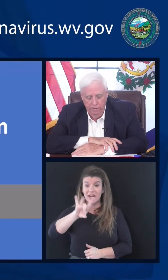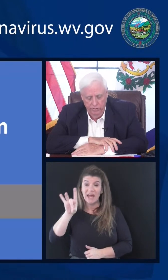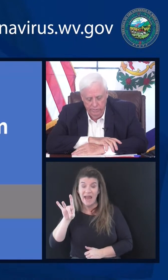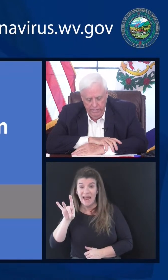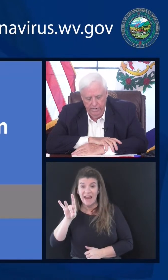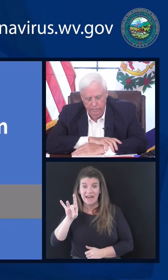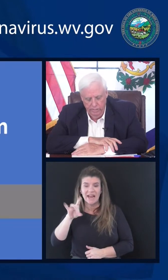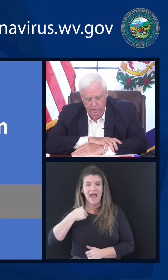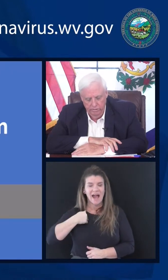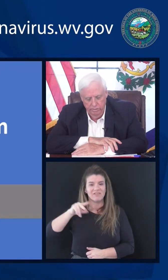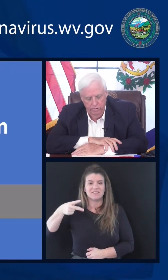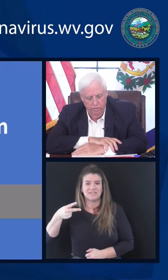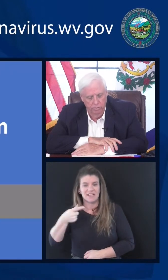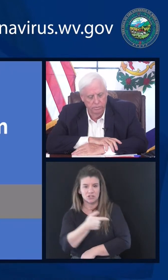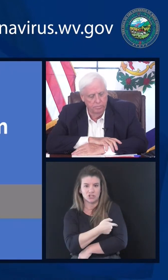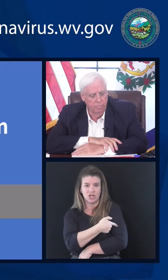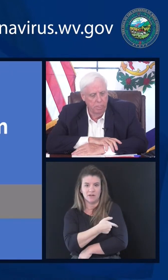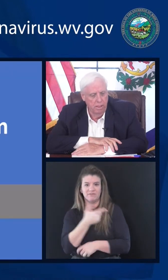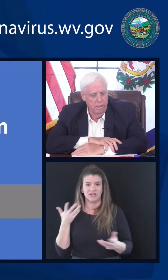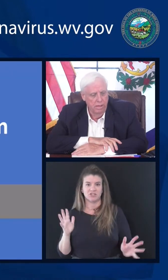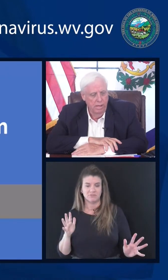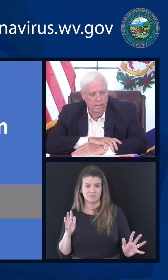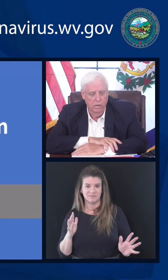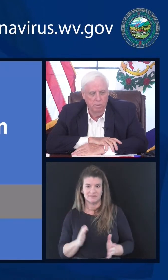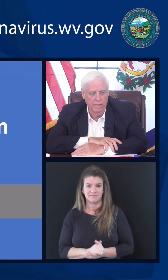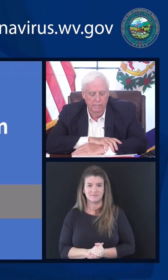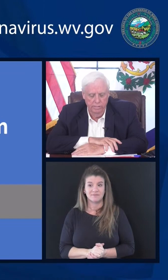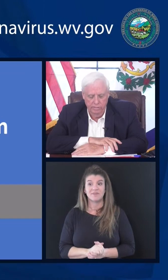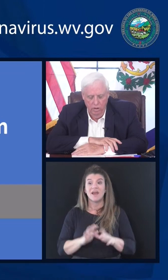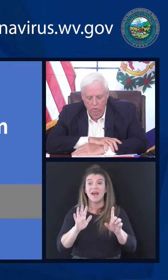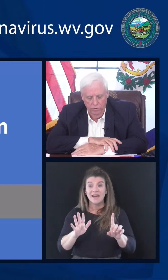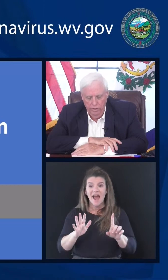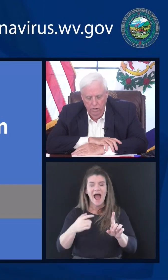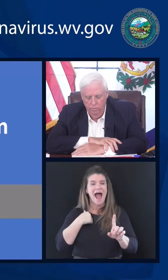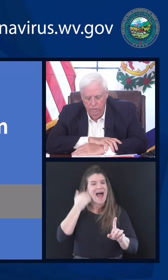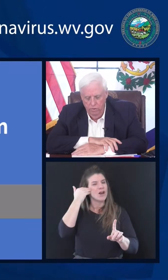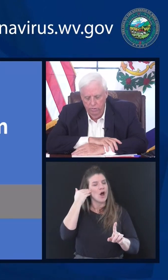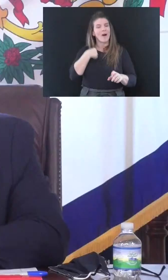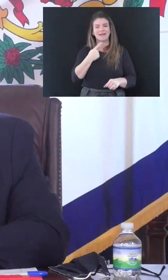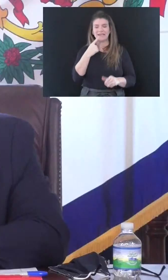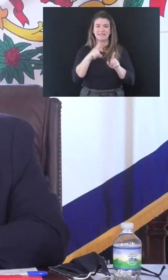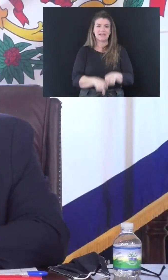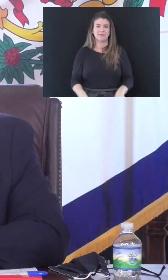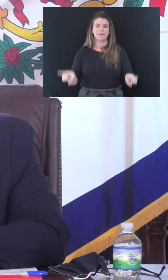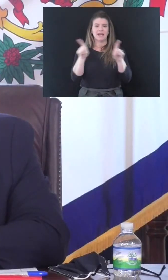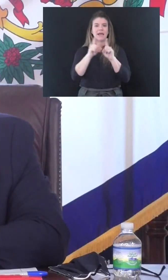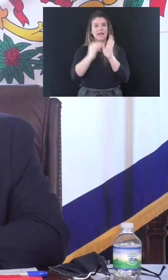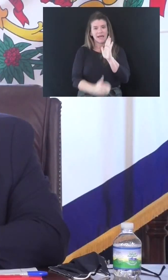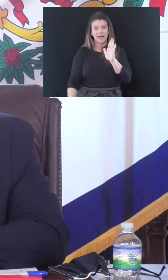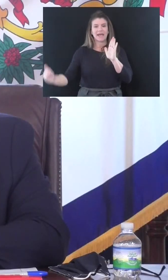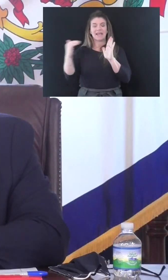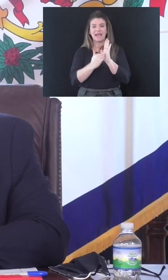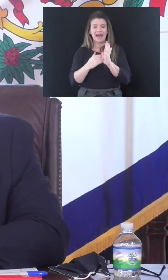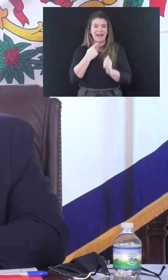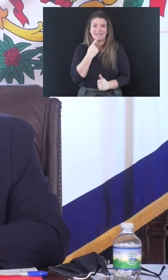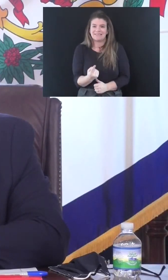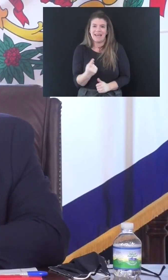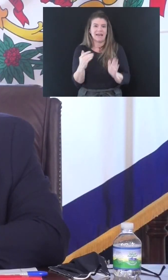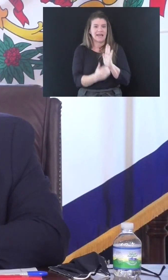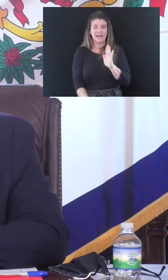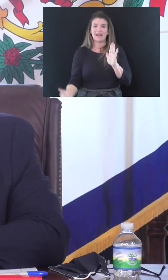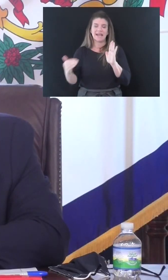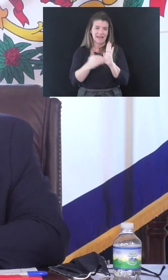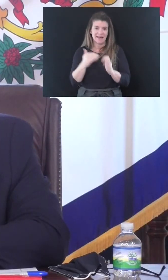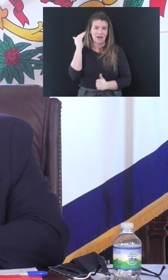34,288 that have their second shots in their arms. I go back to this over and over and over and over and just say the same thing.